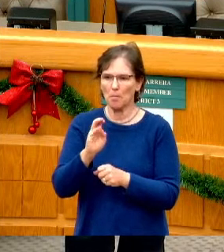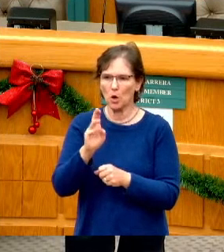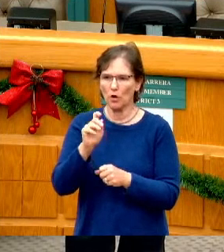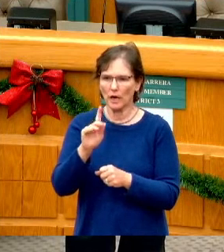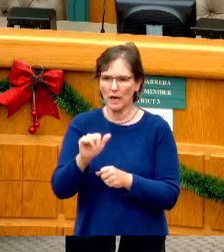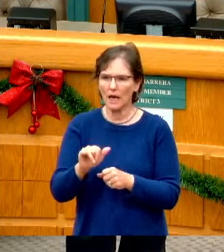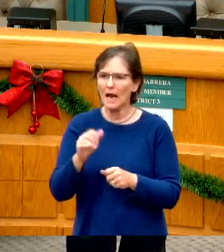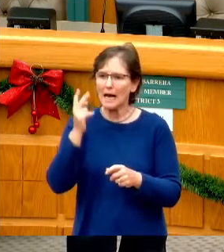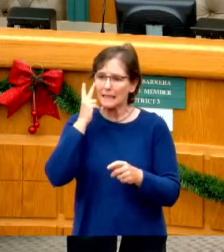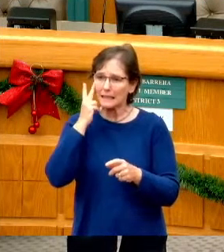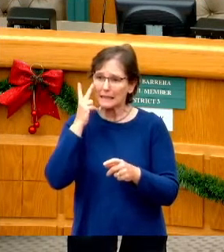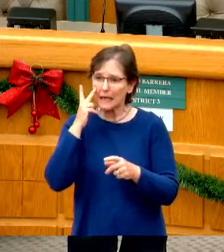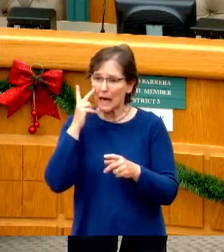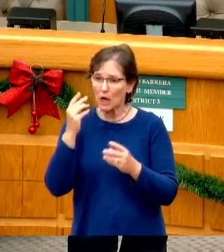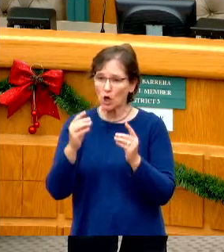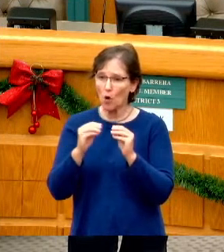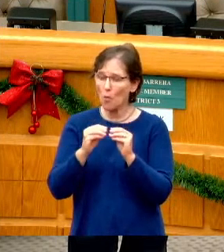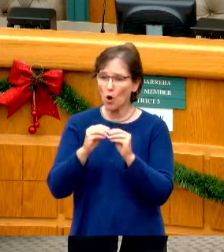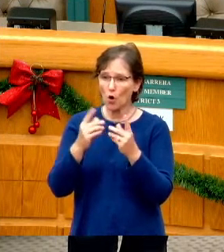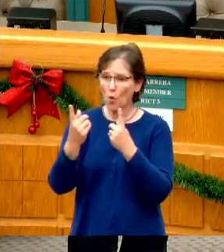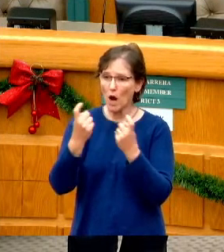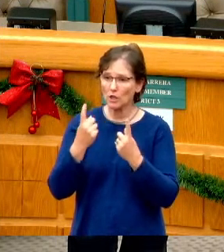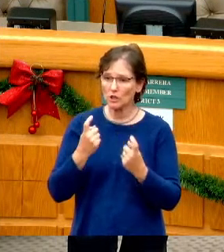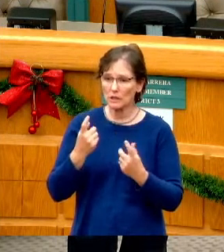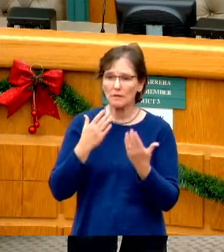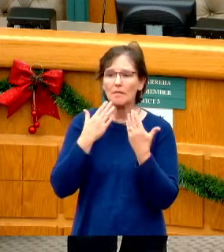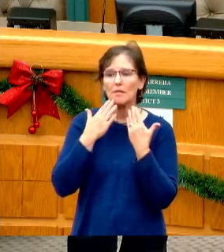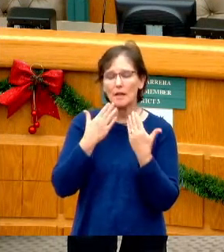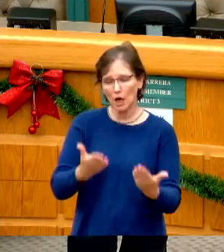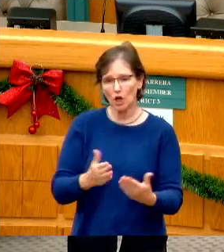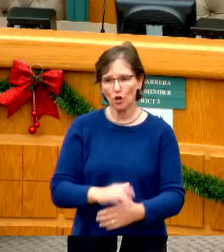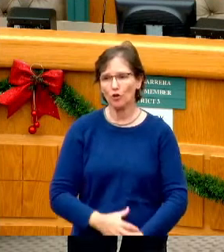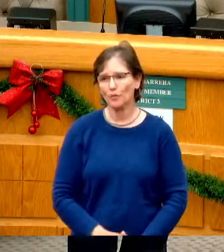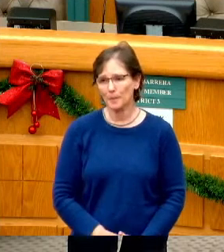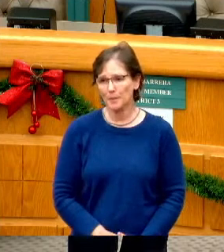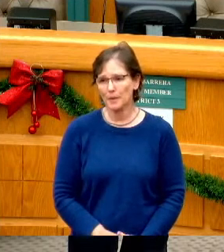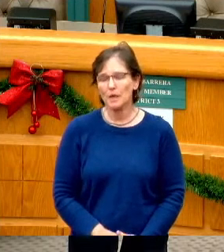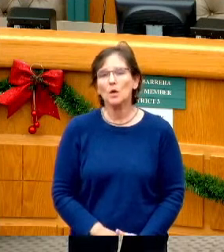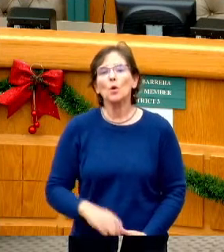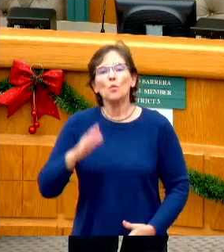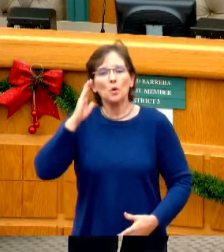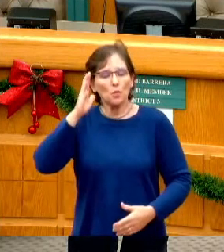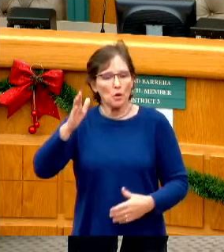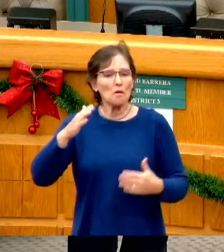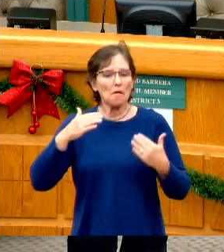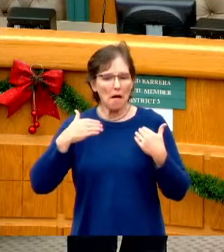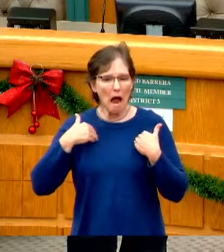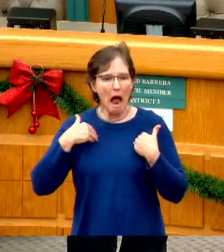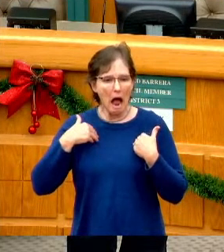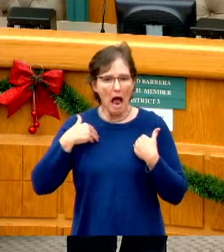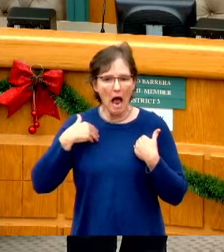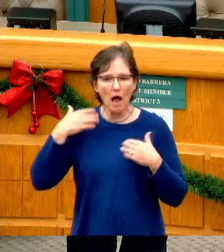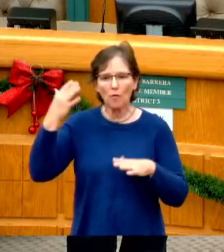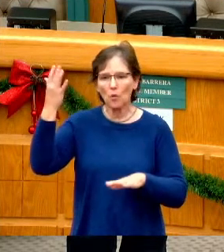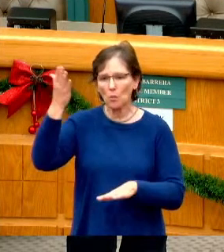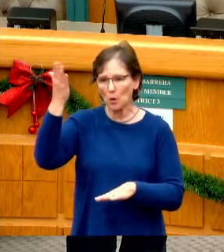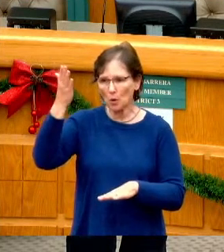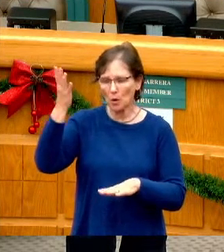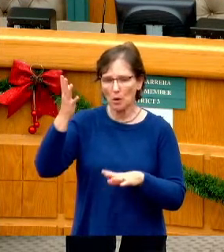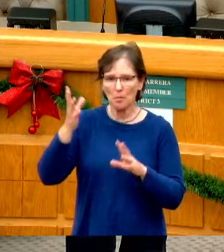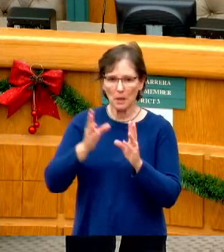Seeing no other questions, thank you very much. And we will have a press briefing next